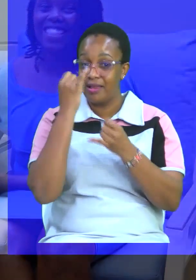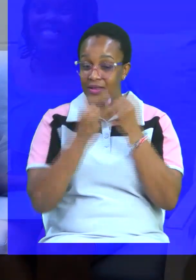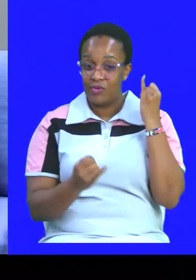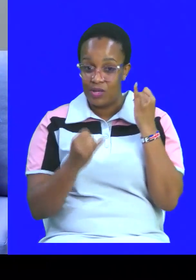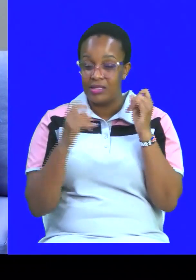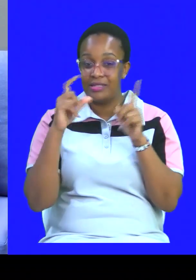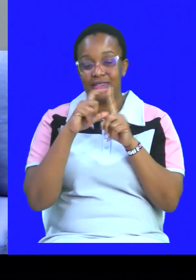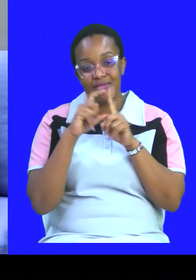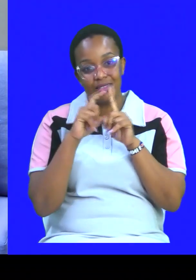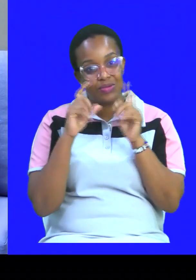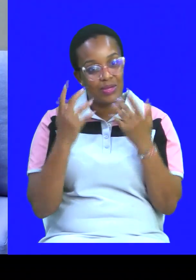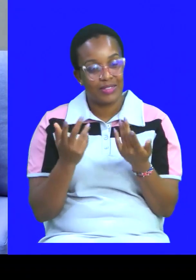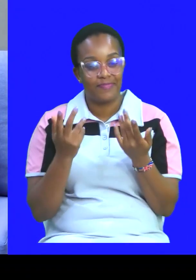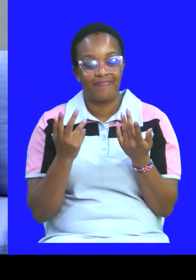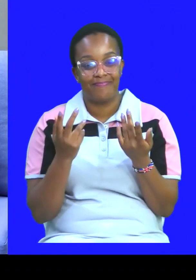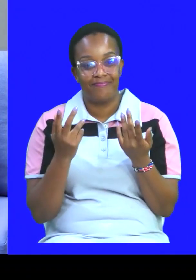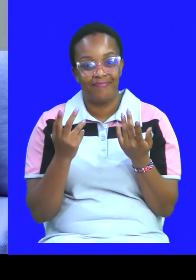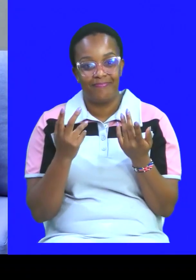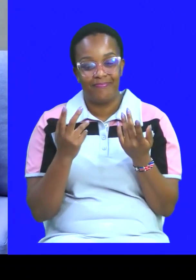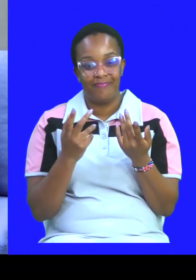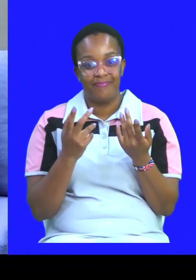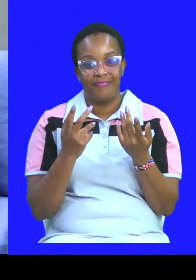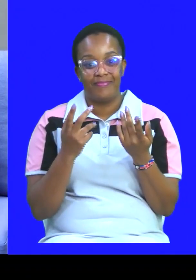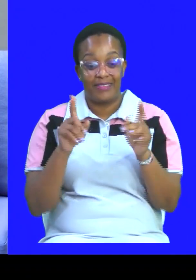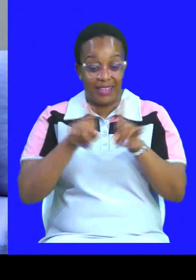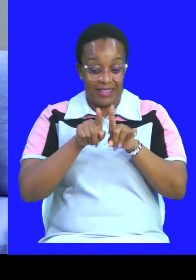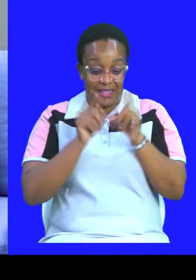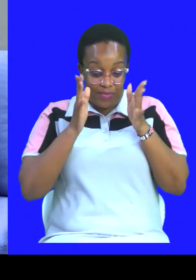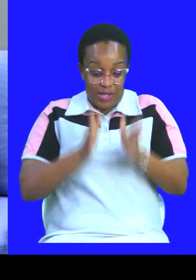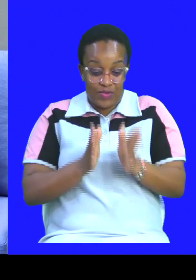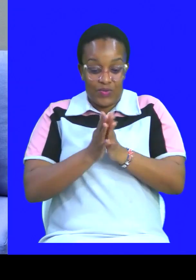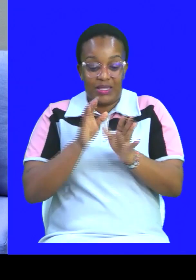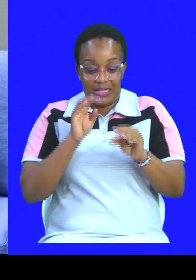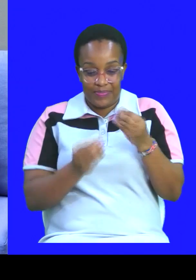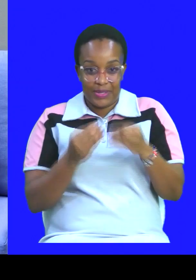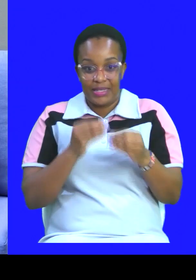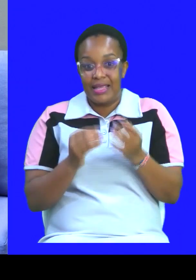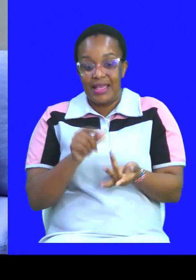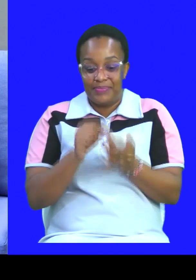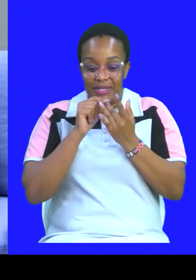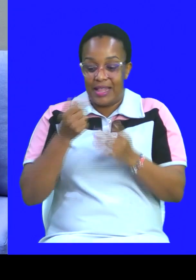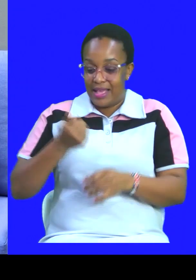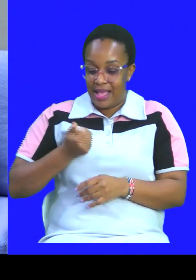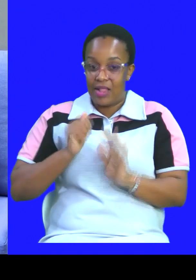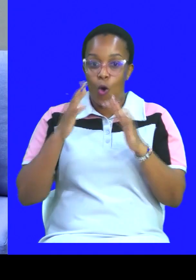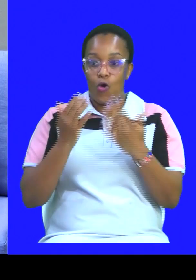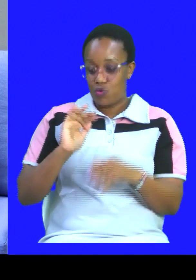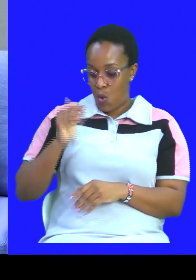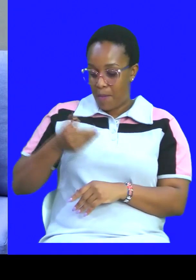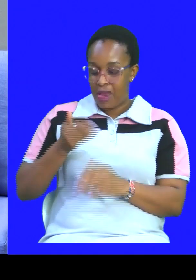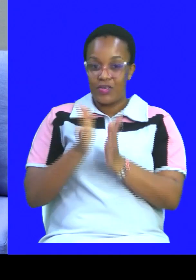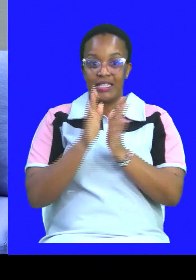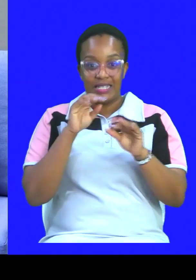My last word is, as a person with disability, especially a girl or a woman with